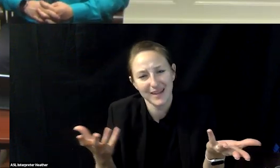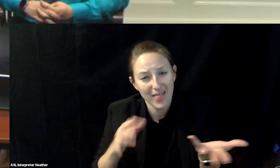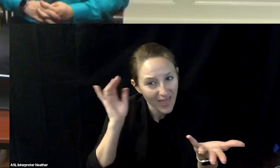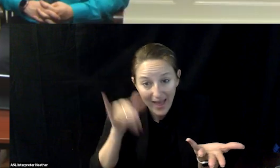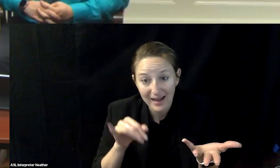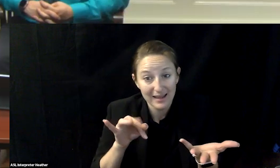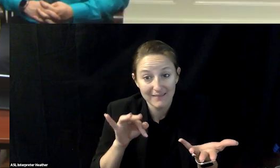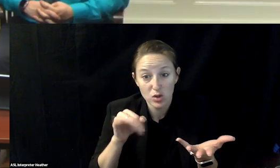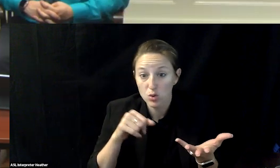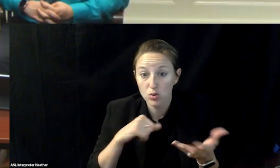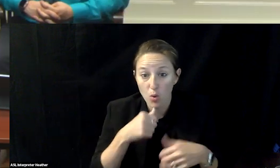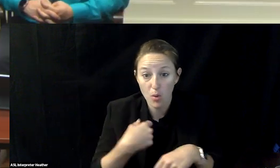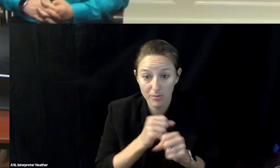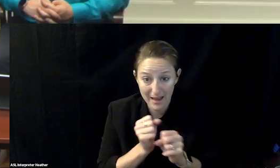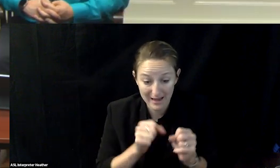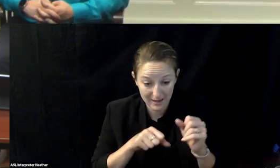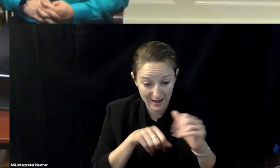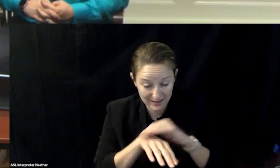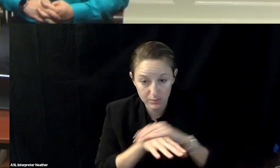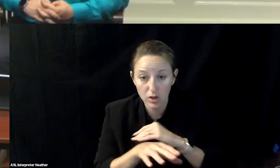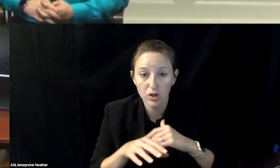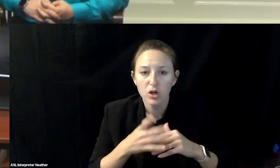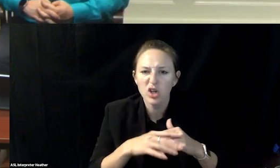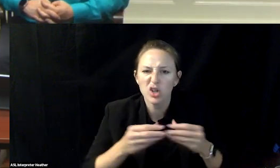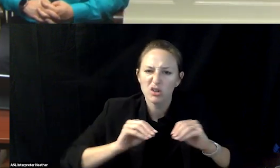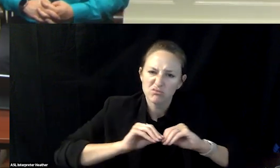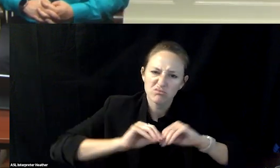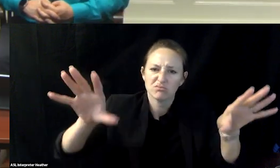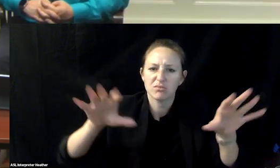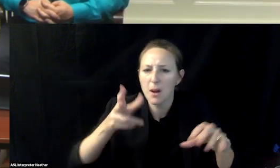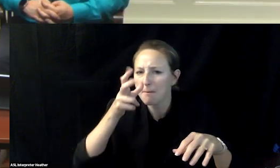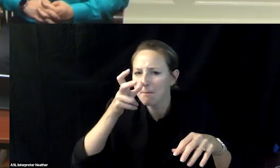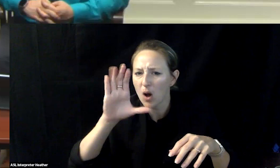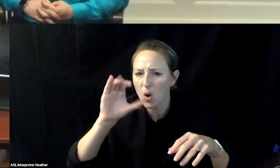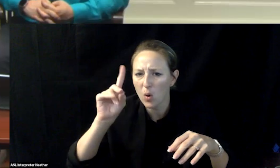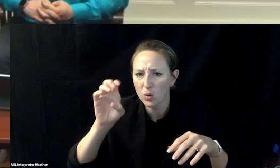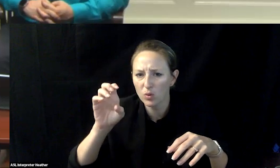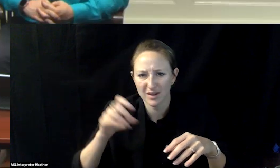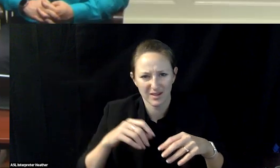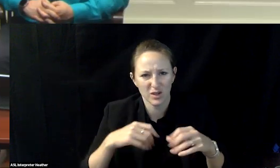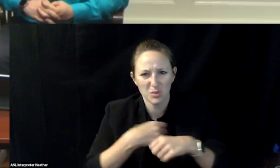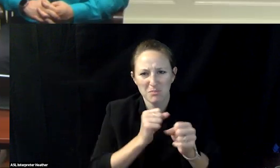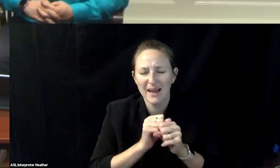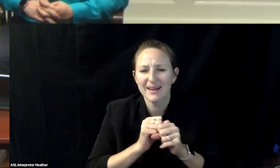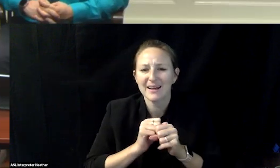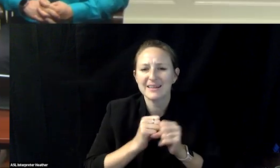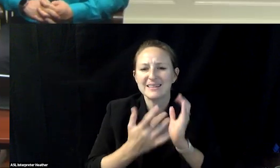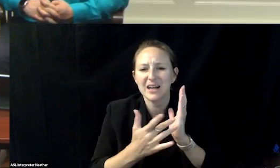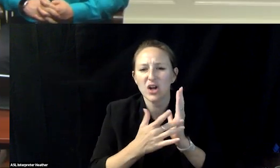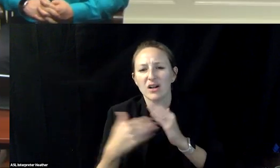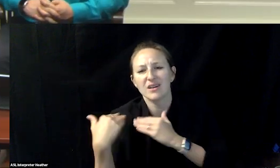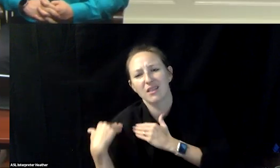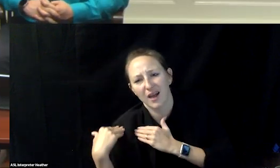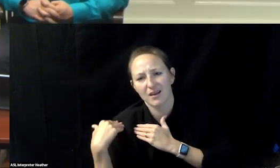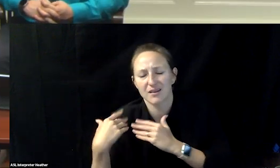accessibly. You're shipping buggy code, and you're basically building up tech debt that someone else is going to have to clean up